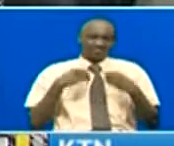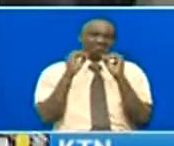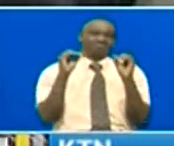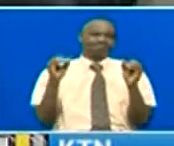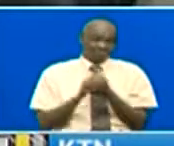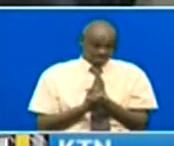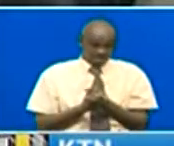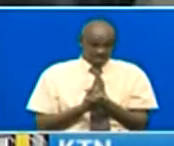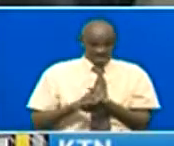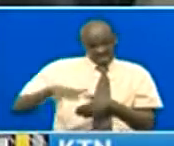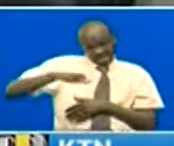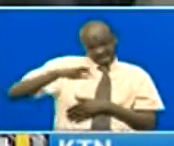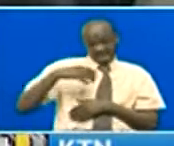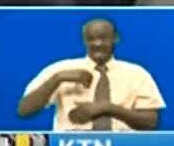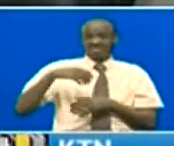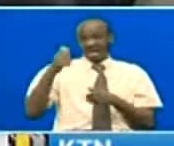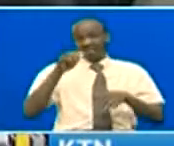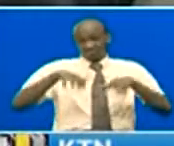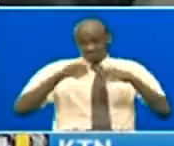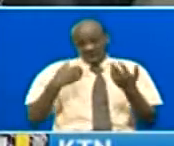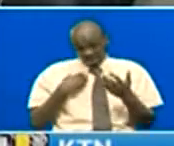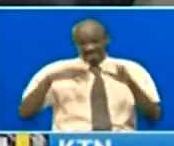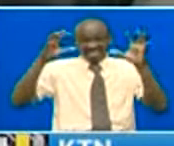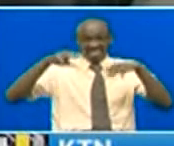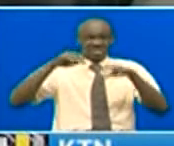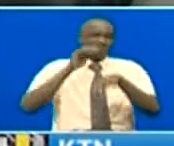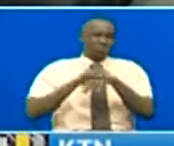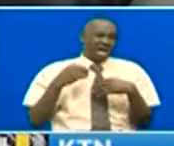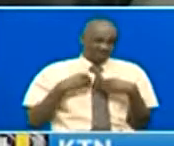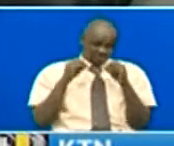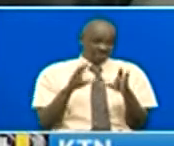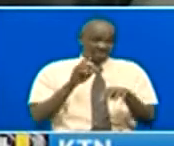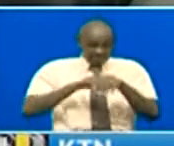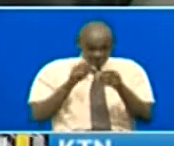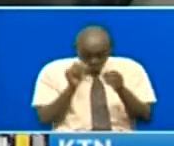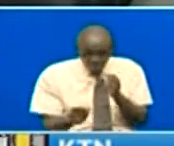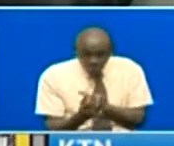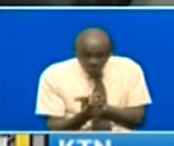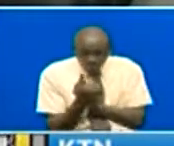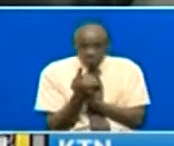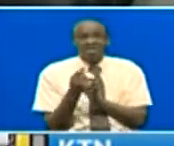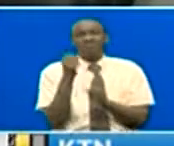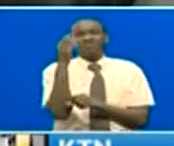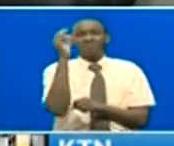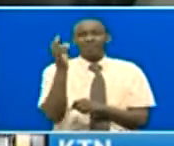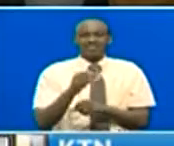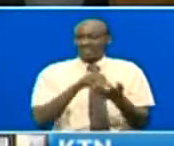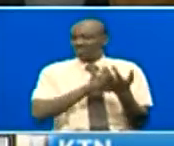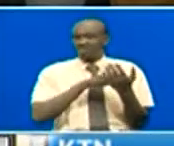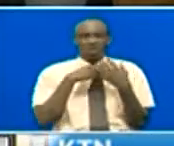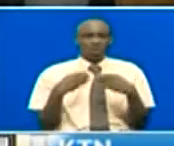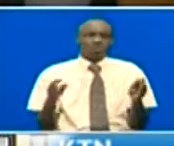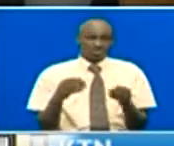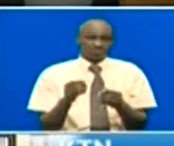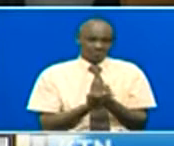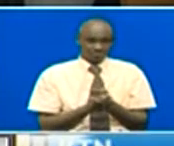In marginal areas, poor rainfall during the critical stage of crop development caused over 50% of the crop failure. We